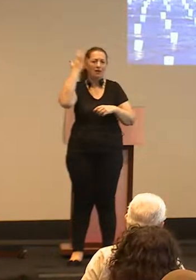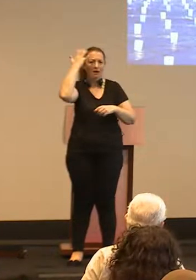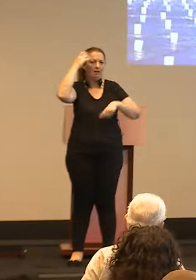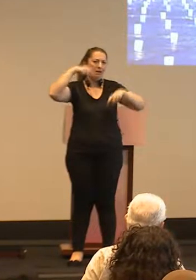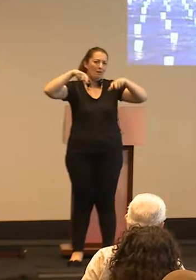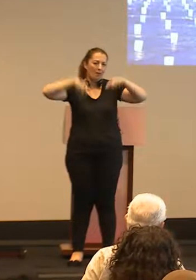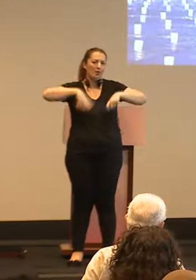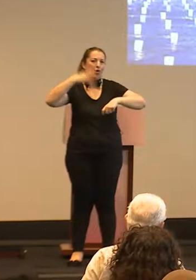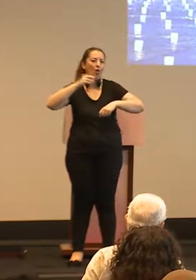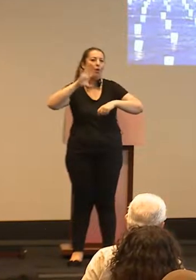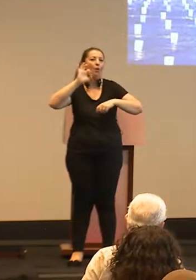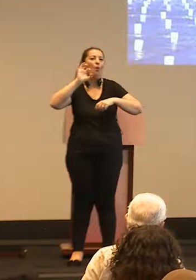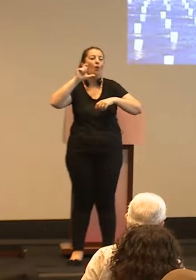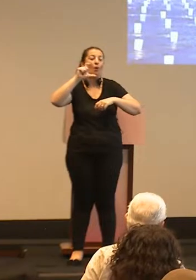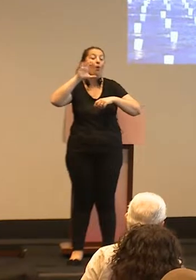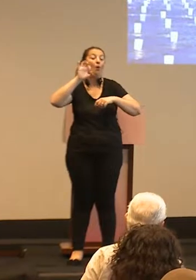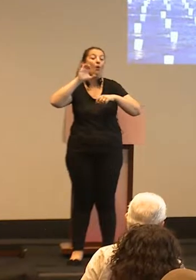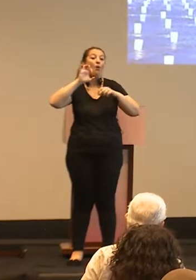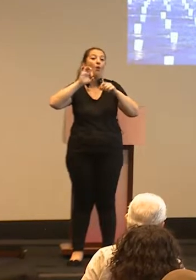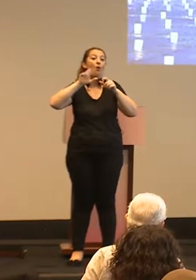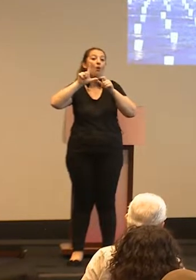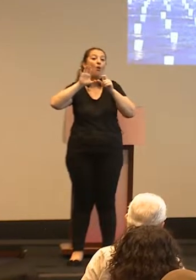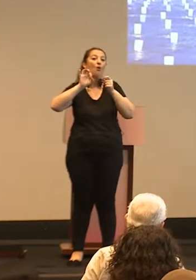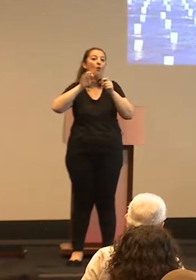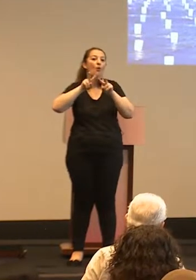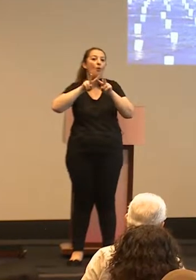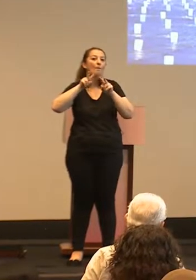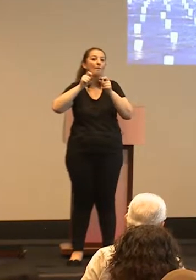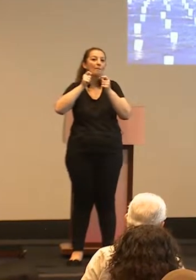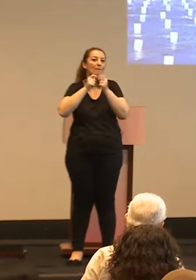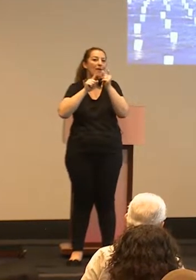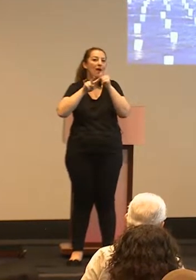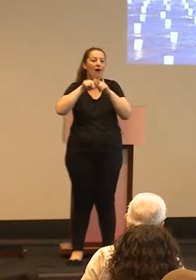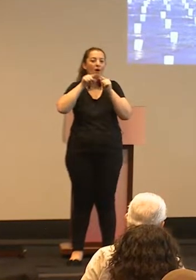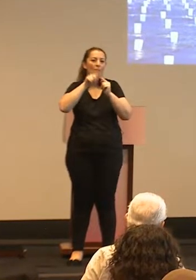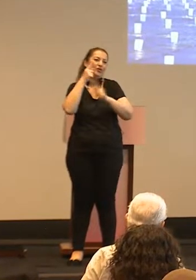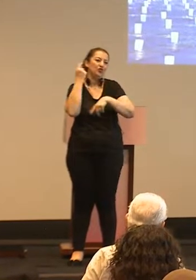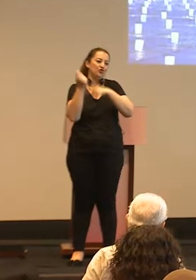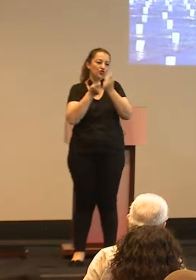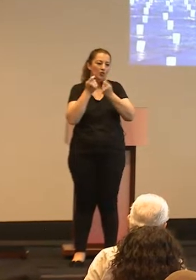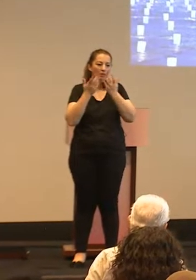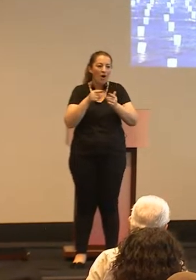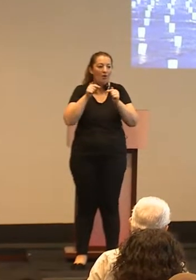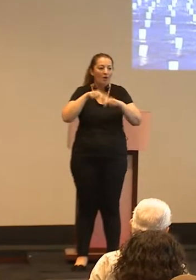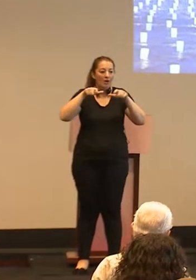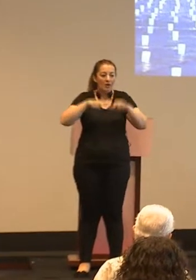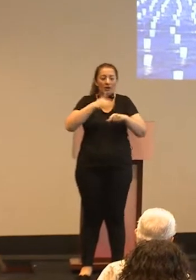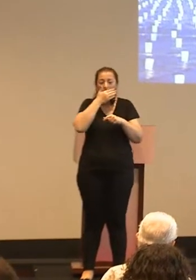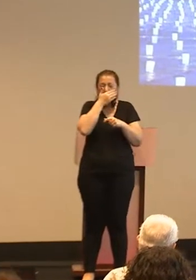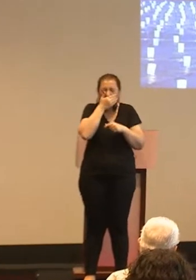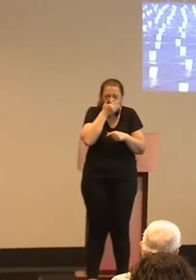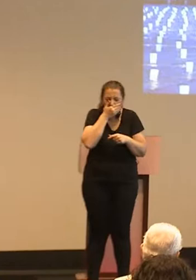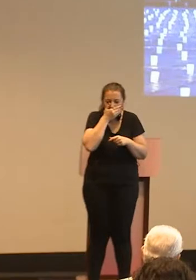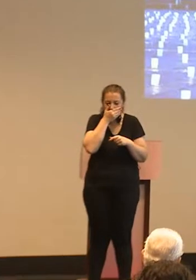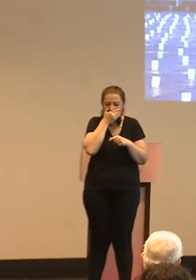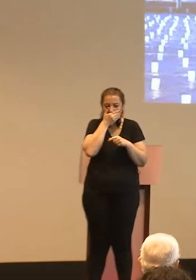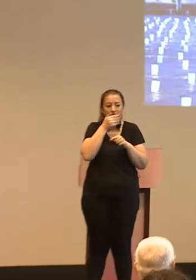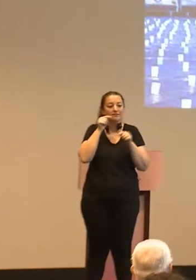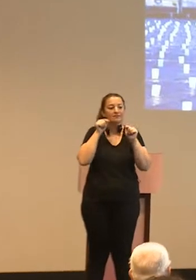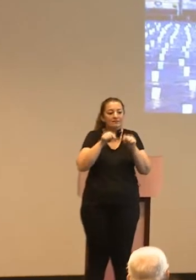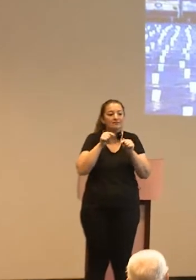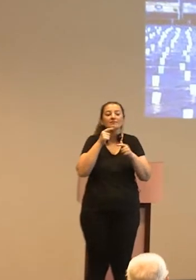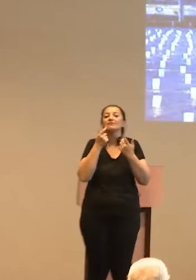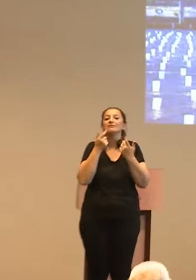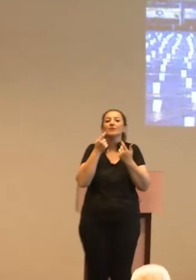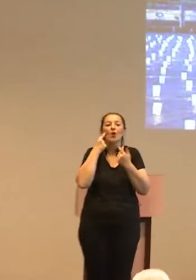in a square the plaza de boulevard square of colombia so this